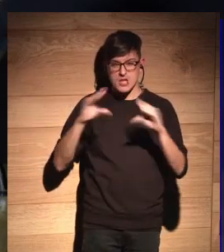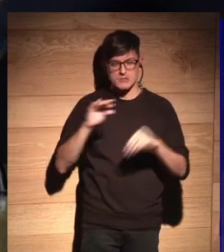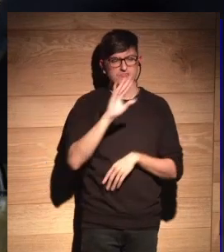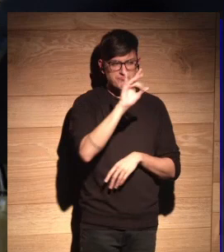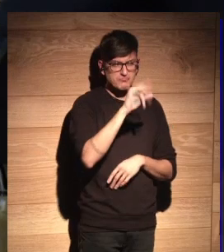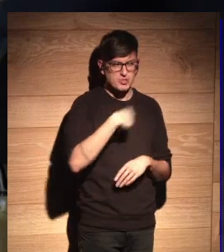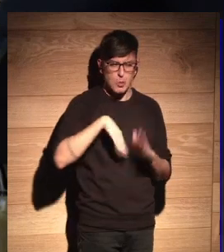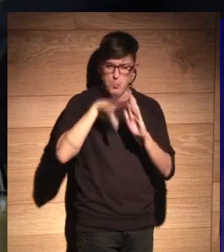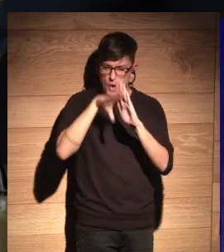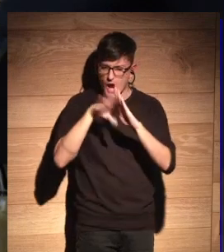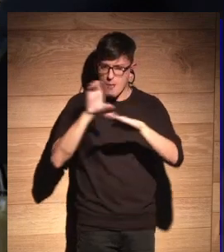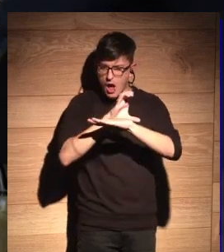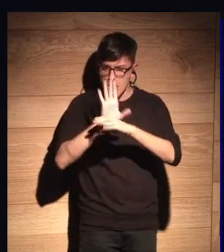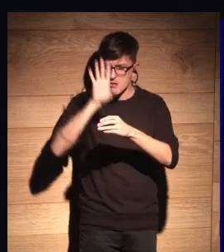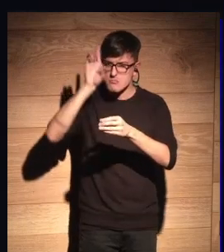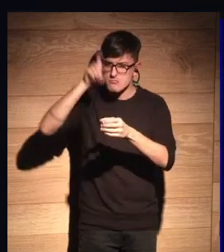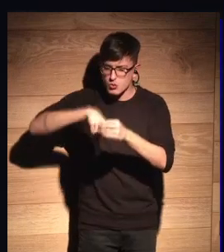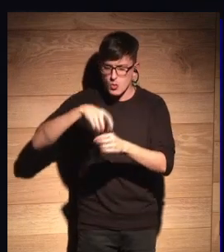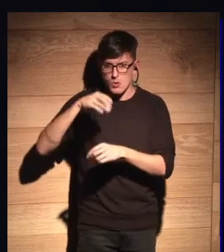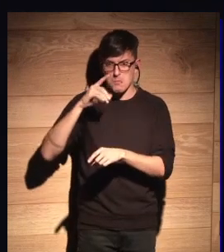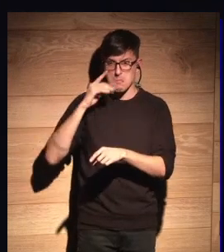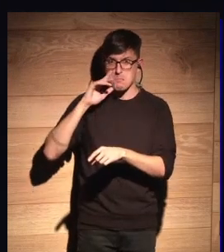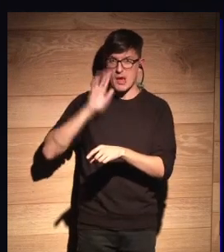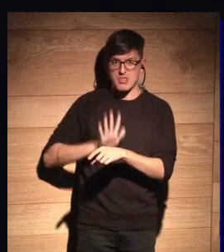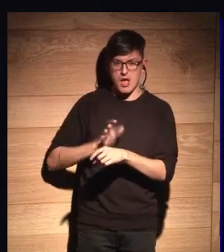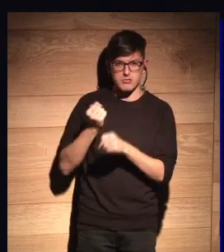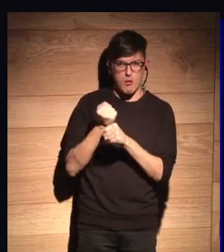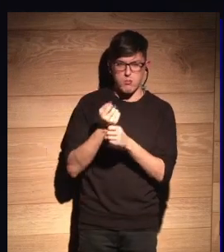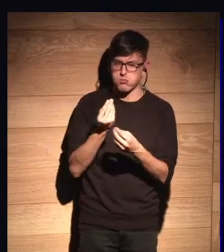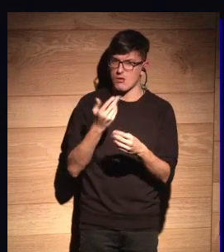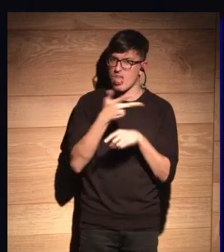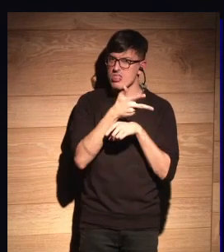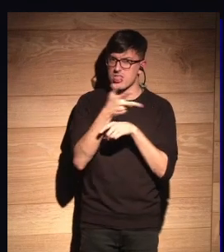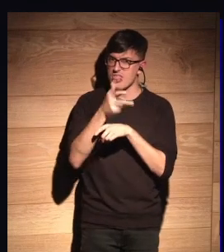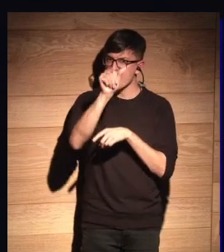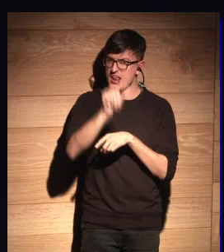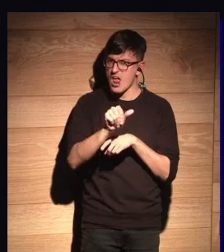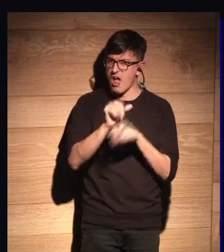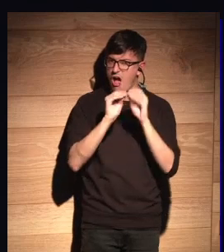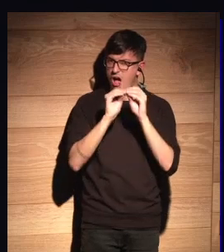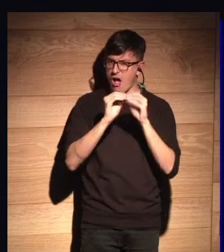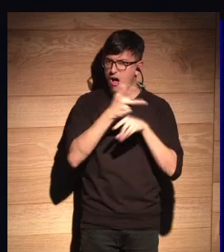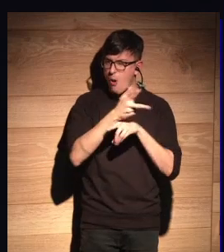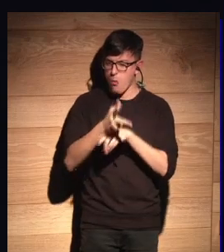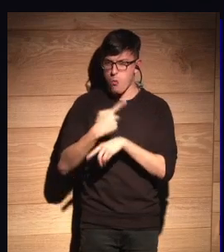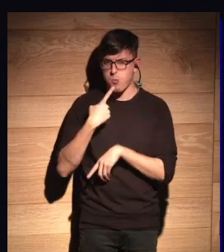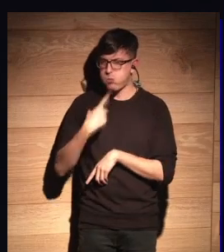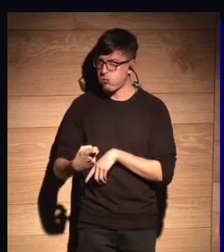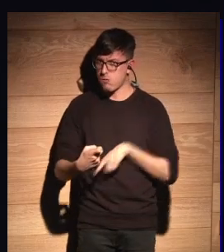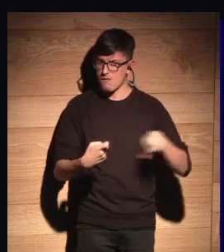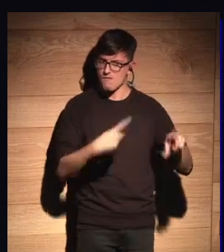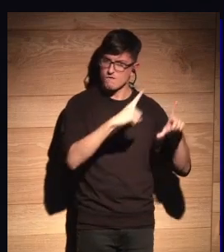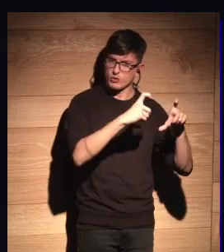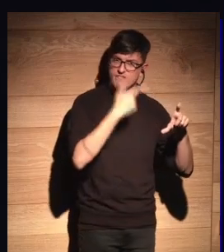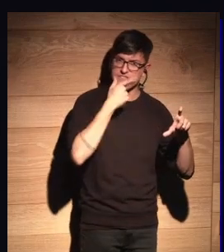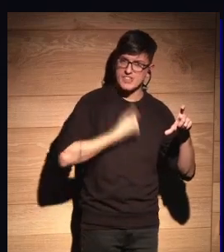work, because filmmaking is much more difficult than still photography, in that you have post-production, pre-production, you